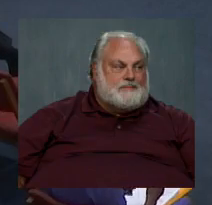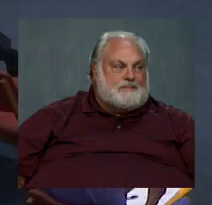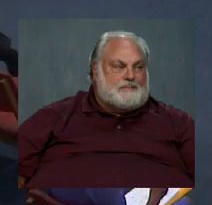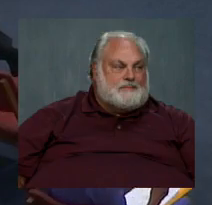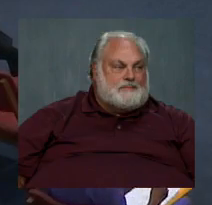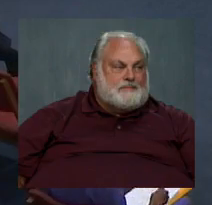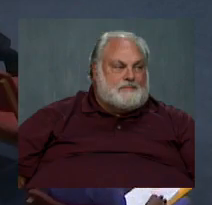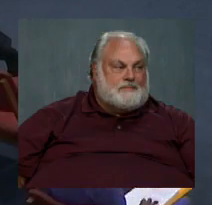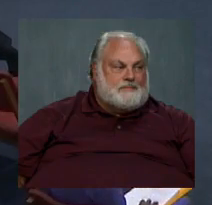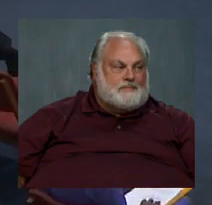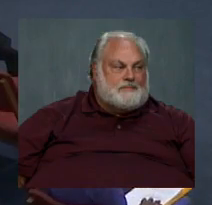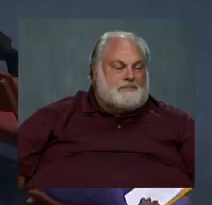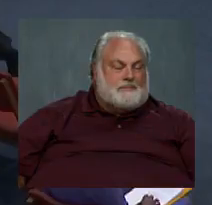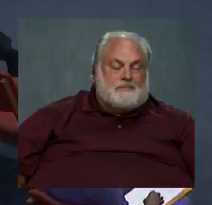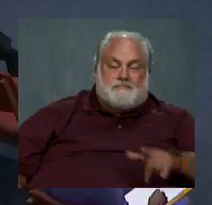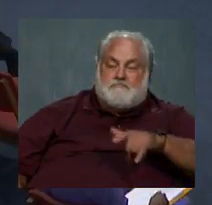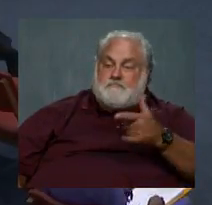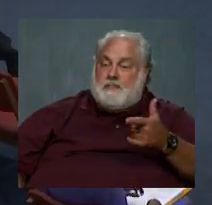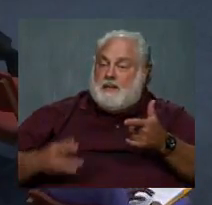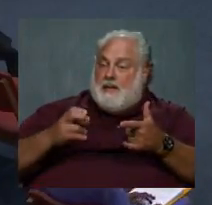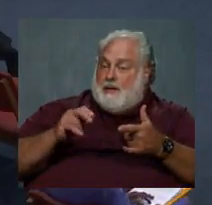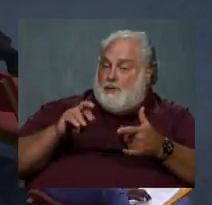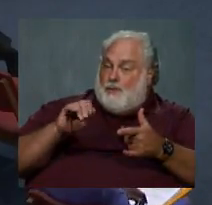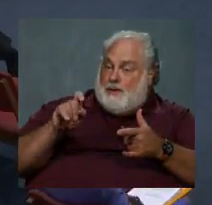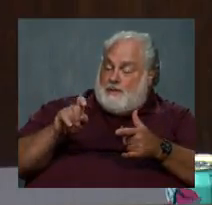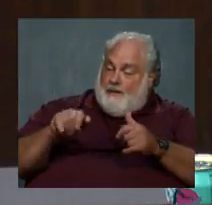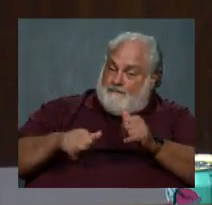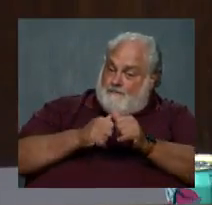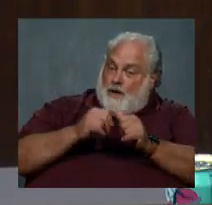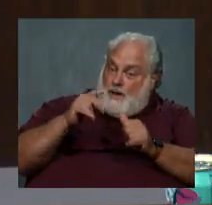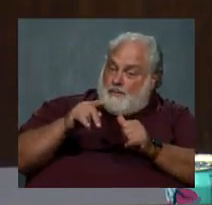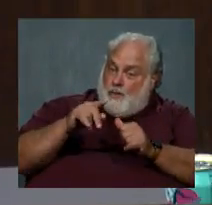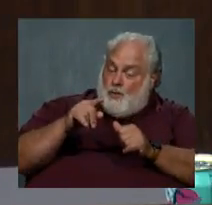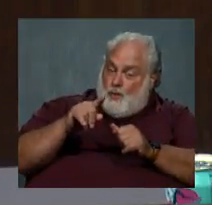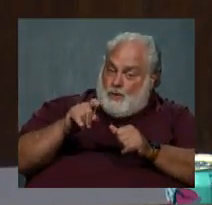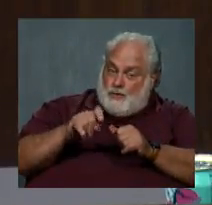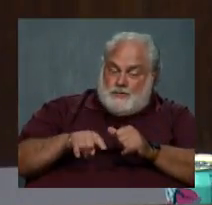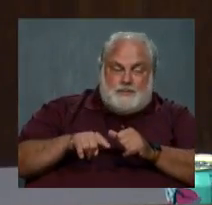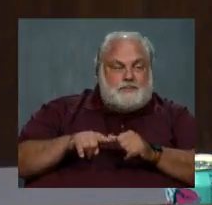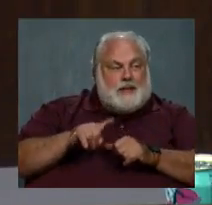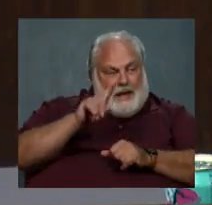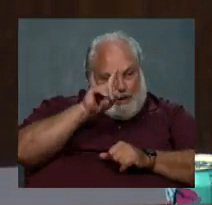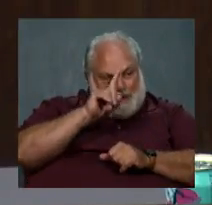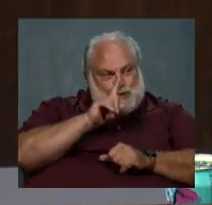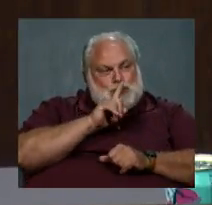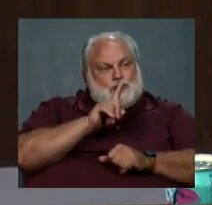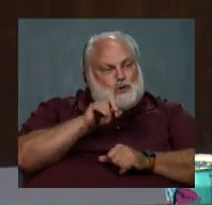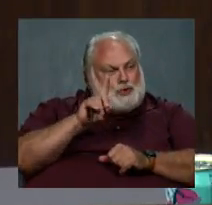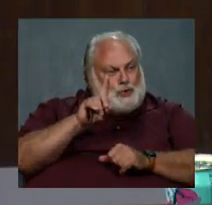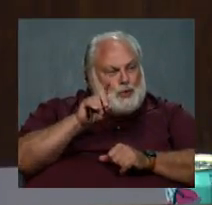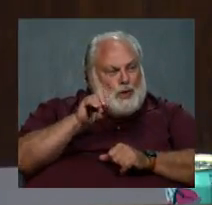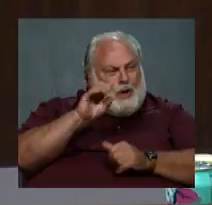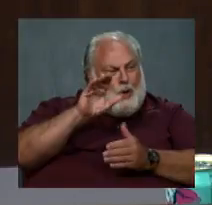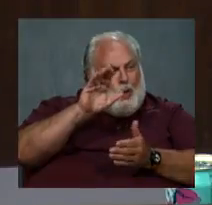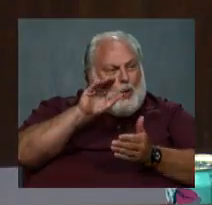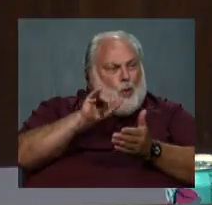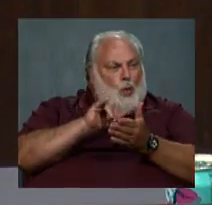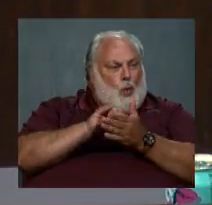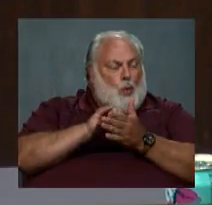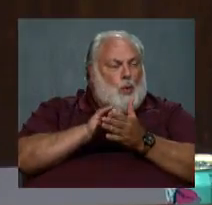Okay, Director Hendricks, do you have any follow-up questions on these items? I sure do. And I hope that the persons that